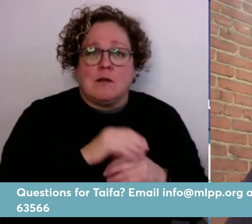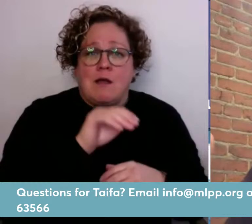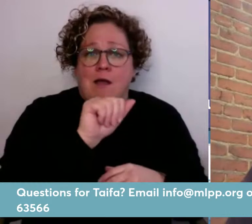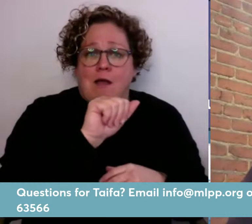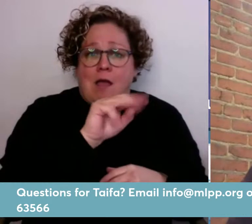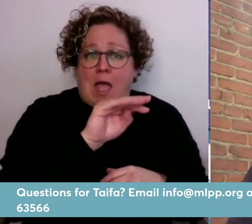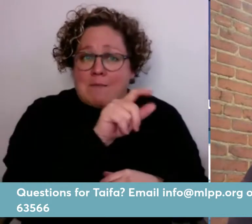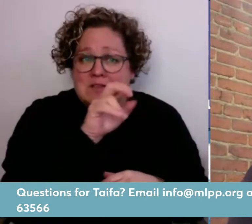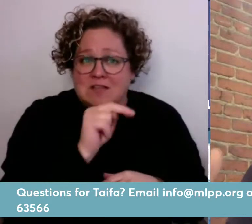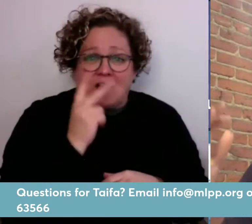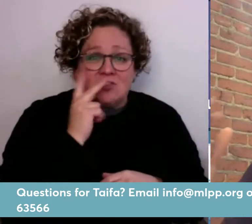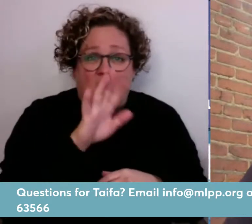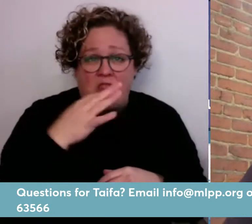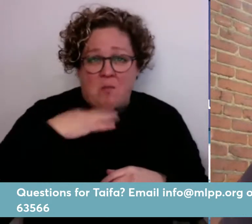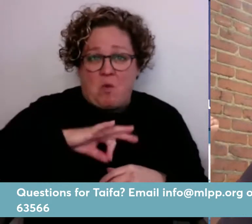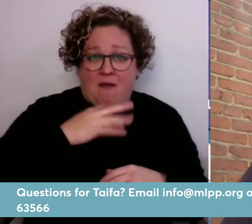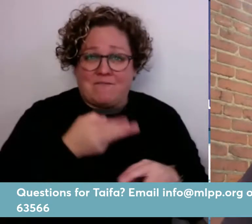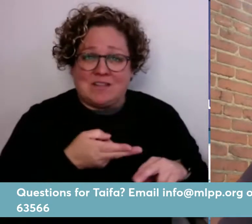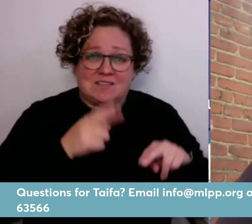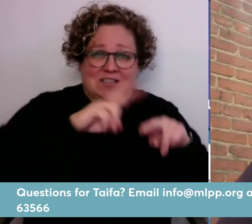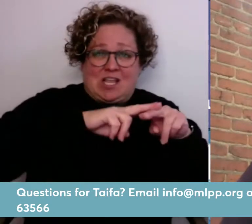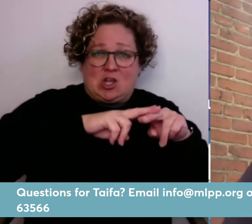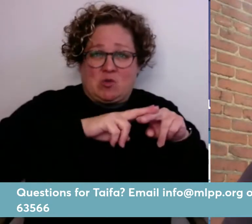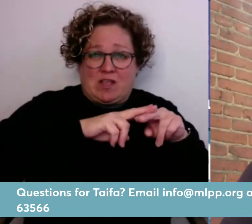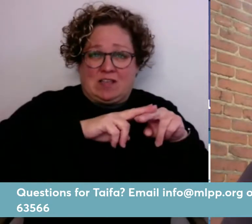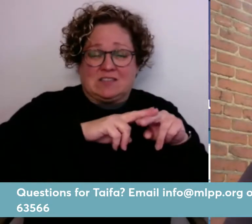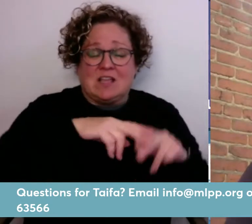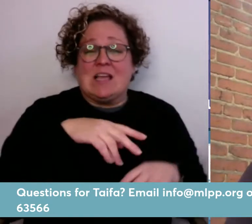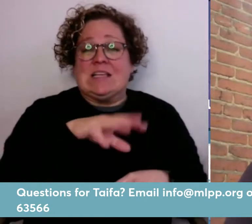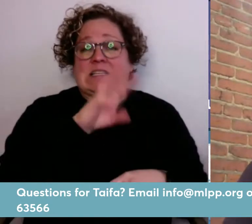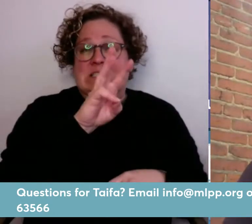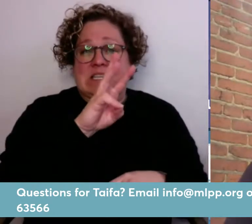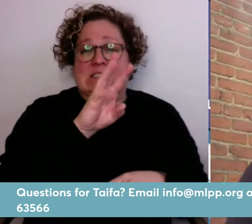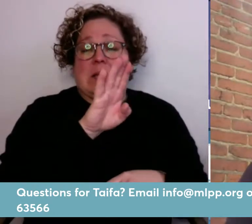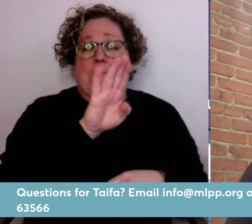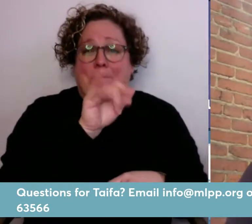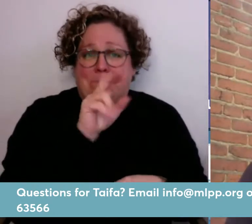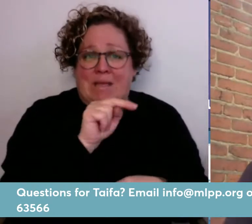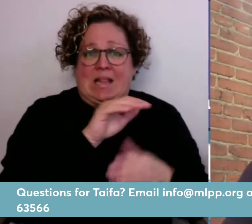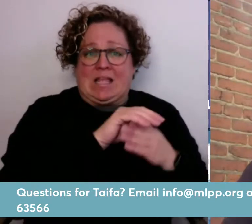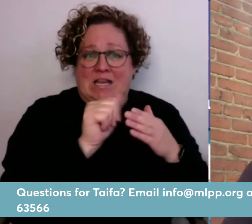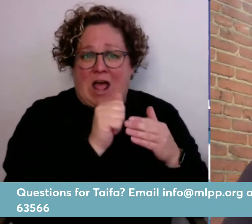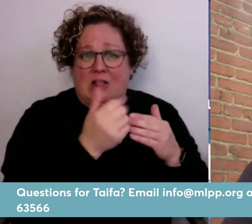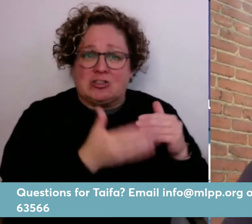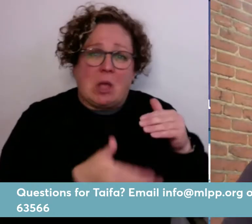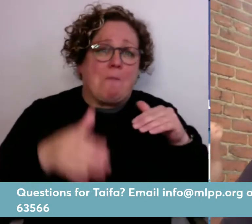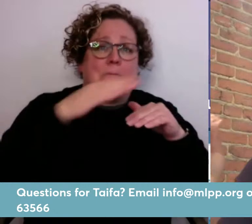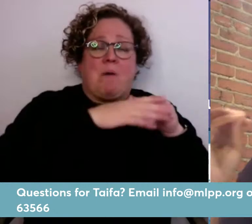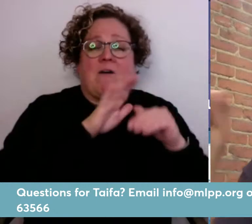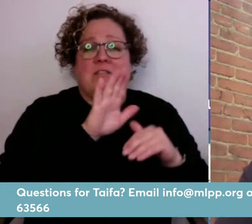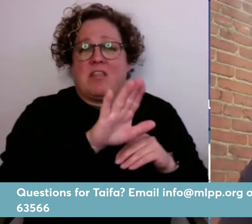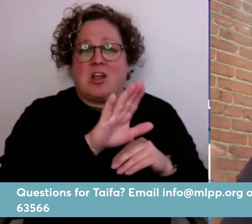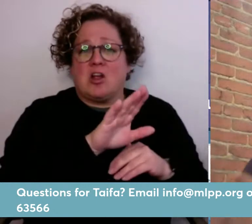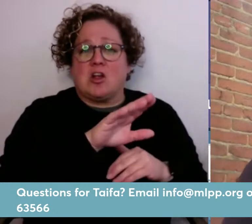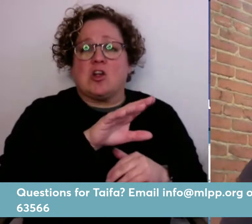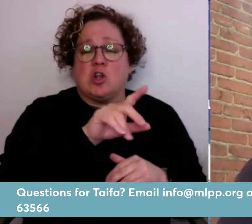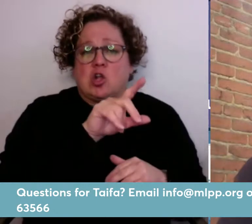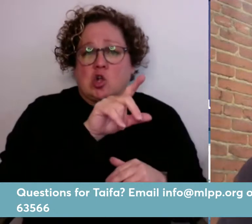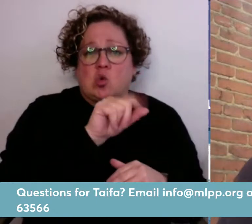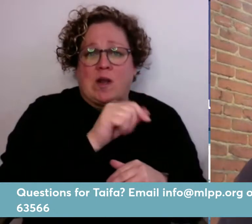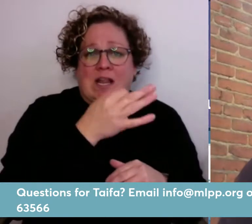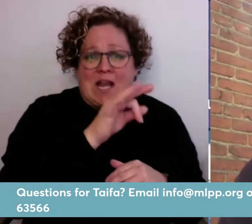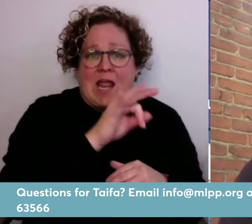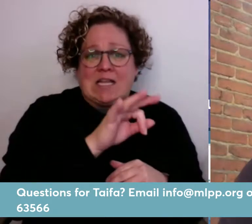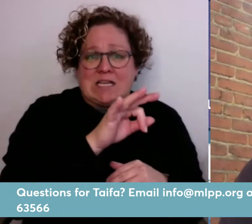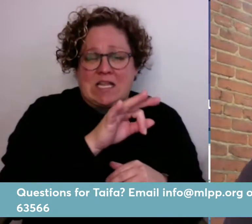in 2020 increase almost $6 billion above their